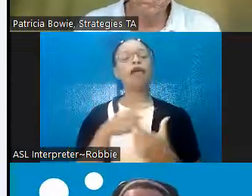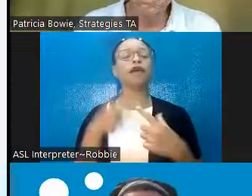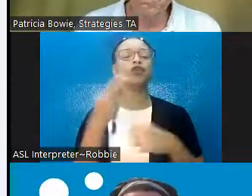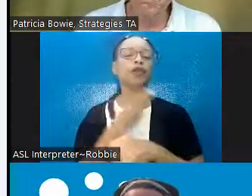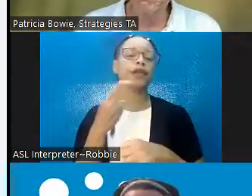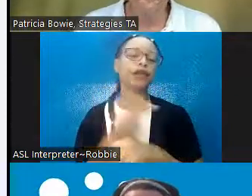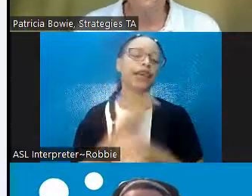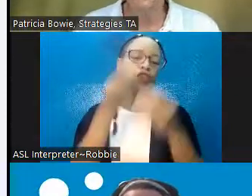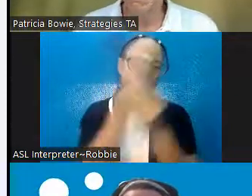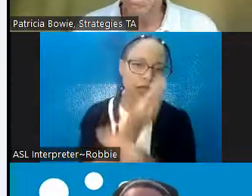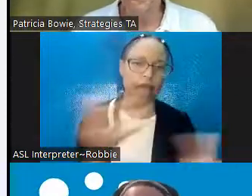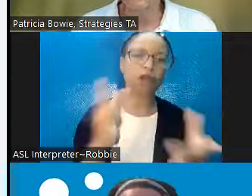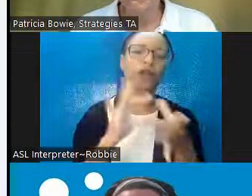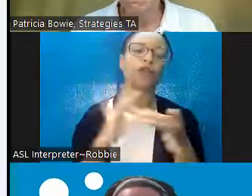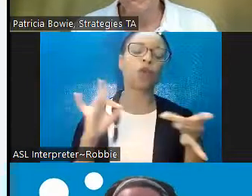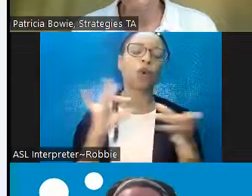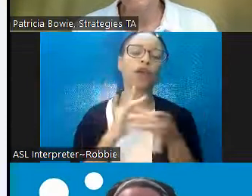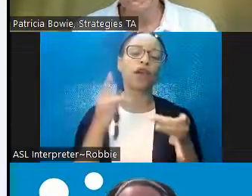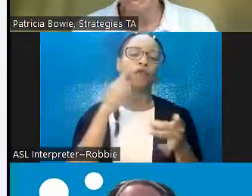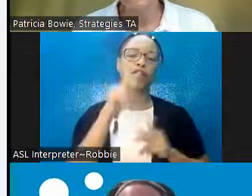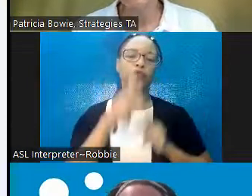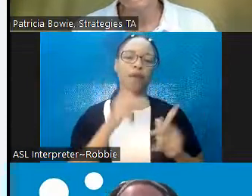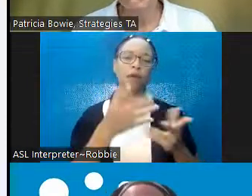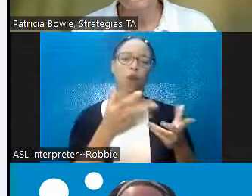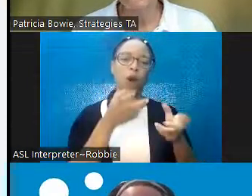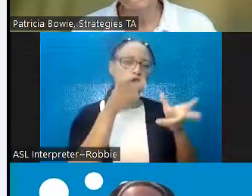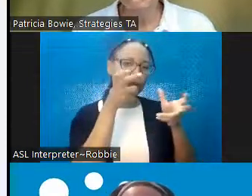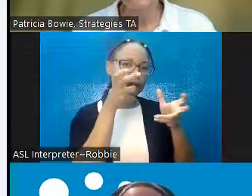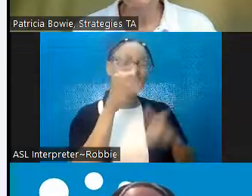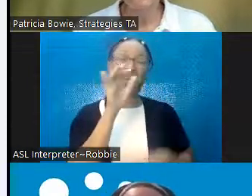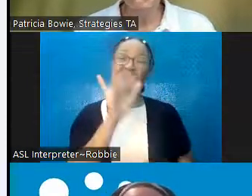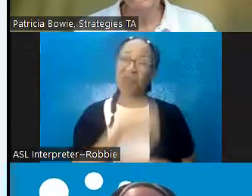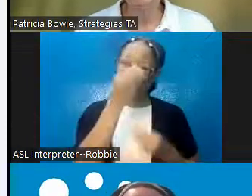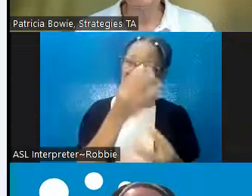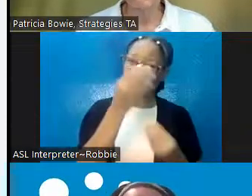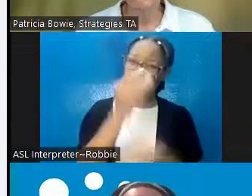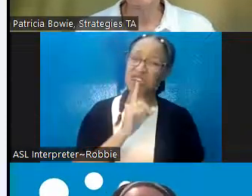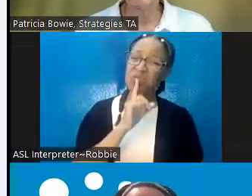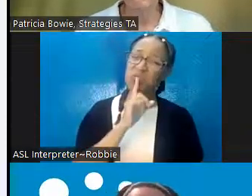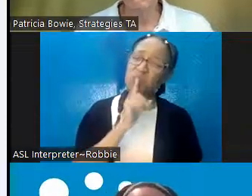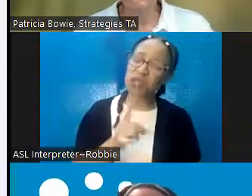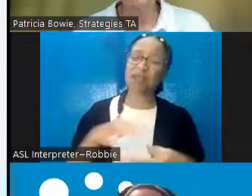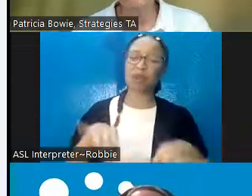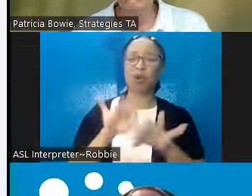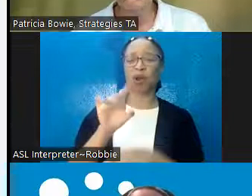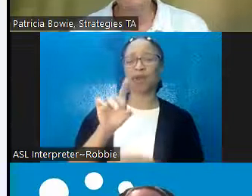story to the folks that we wanted to have buy it, right? So that data is super important. I often tell folks